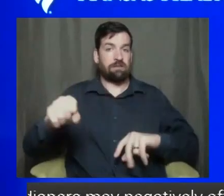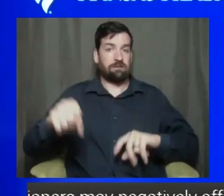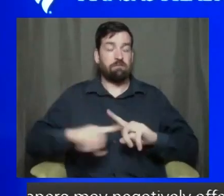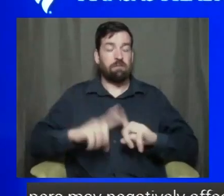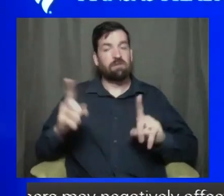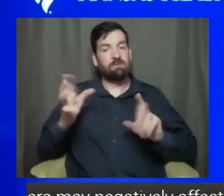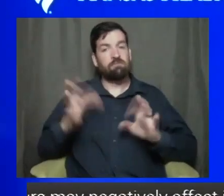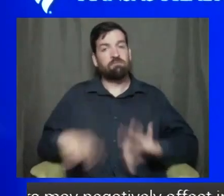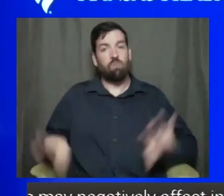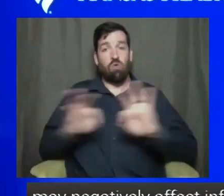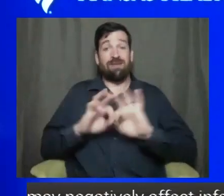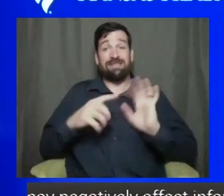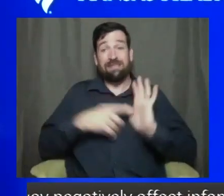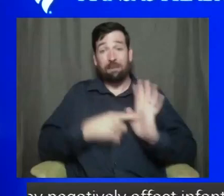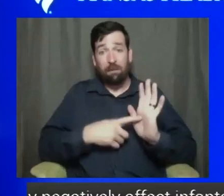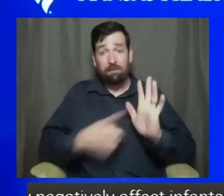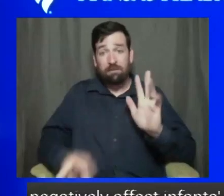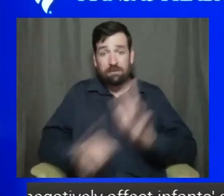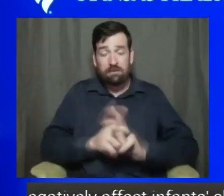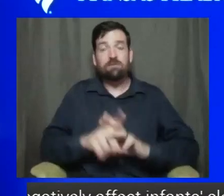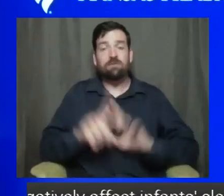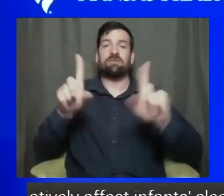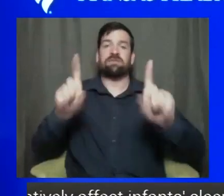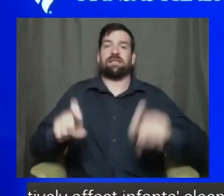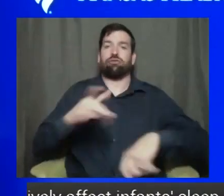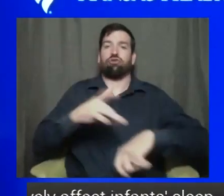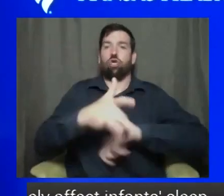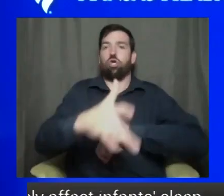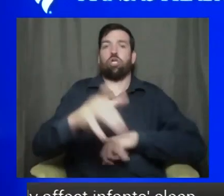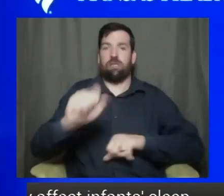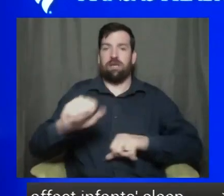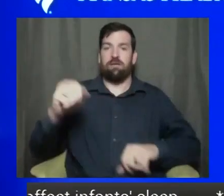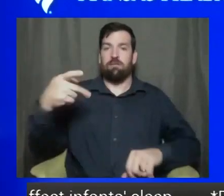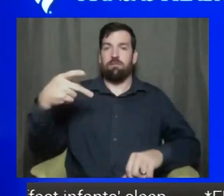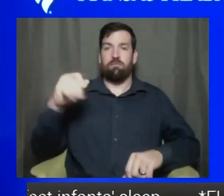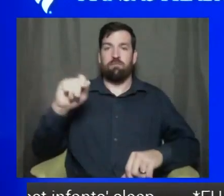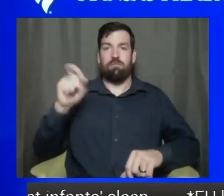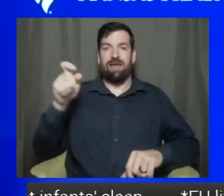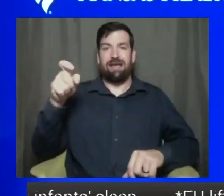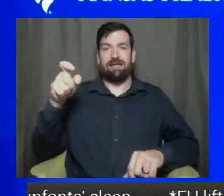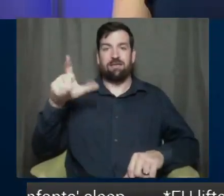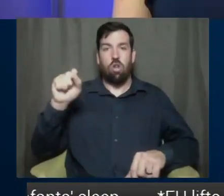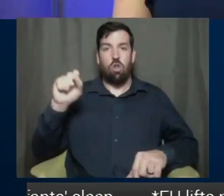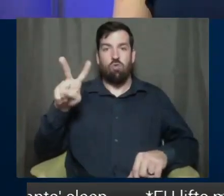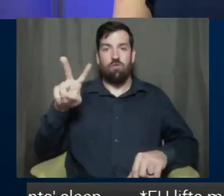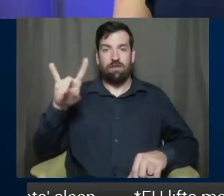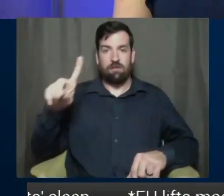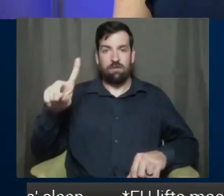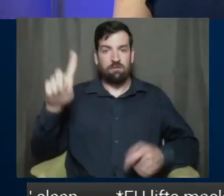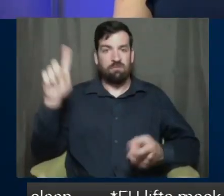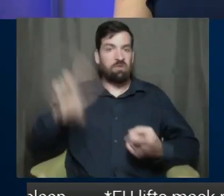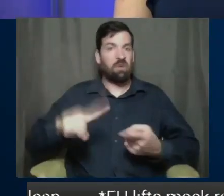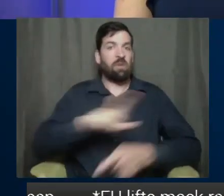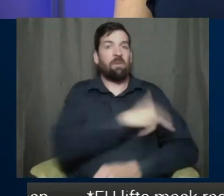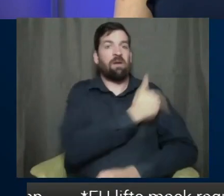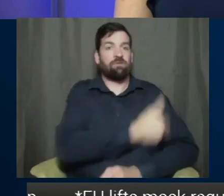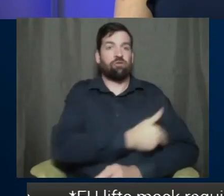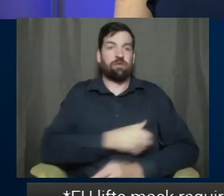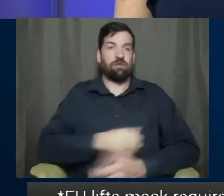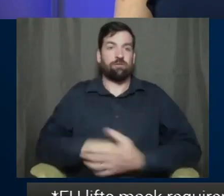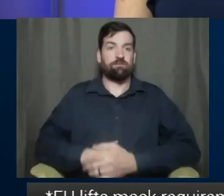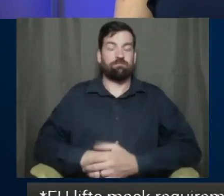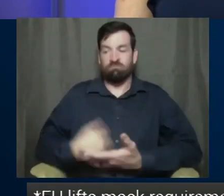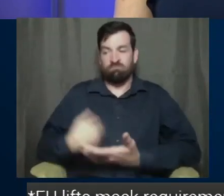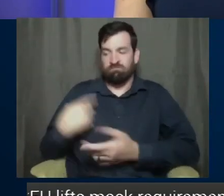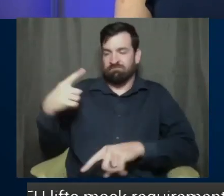symptoms, get tested early so that you can get on Paxlovid, again, to help reduce your rate of hospitalization. Well, we certainly can't talk about women's health